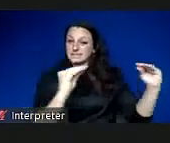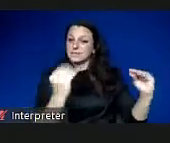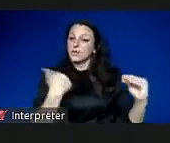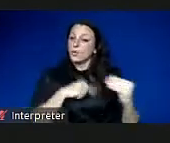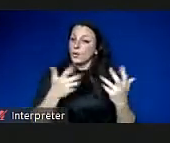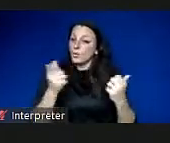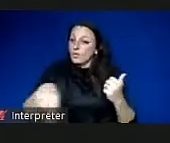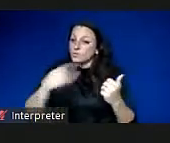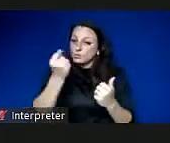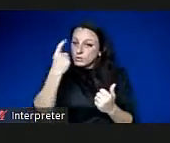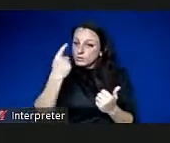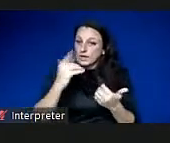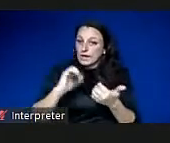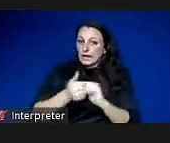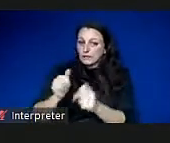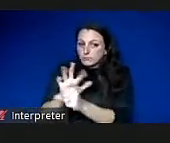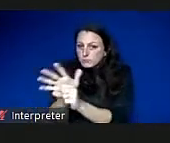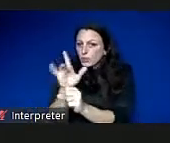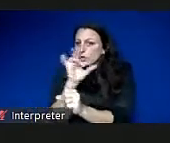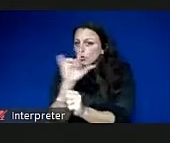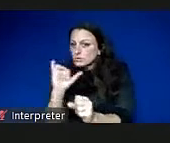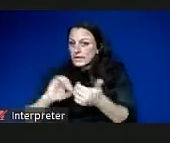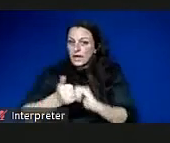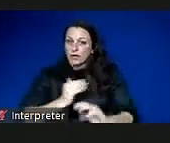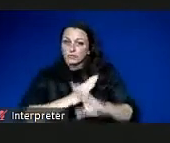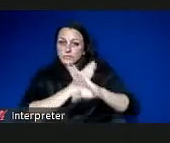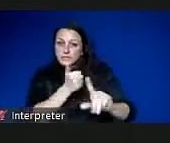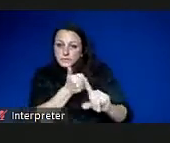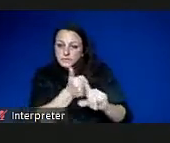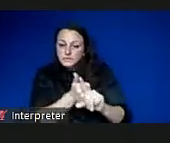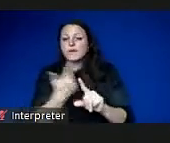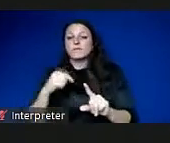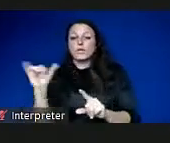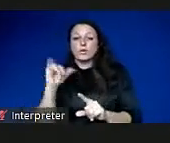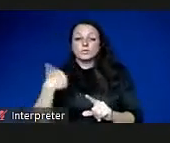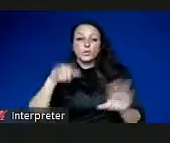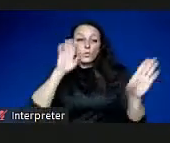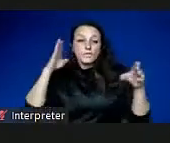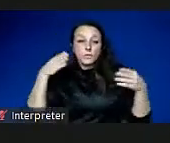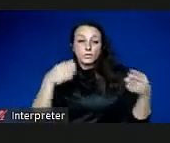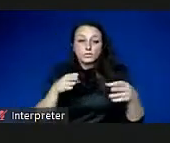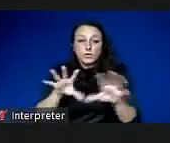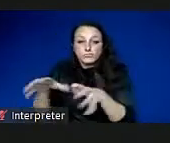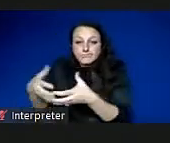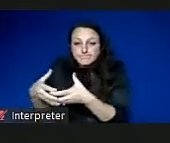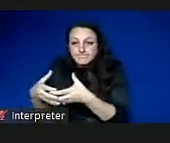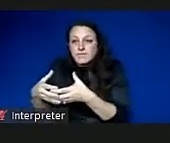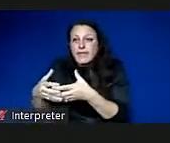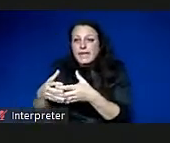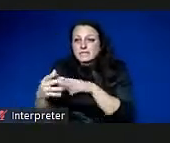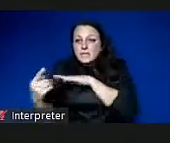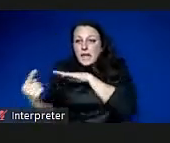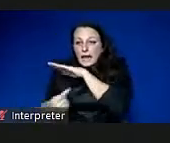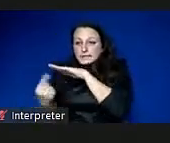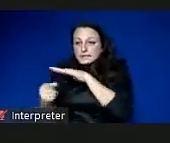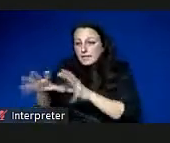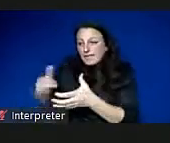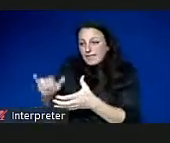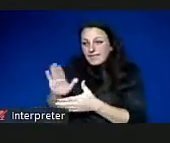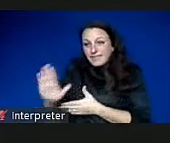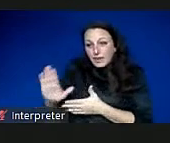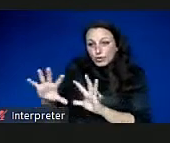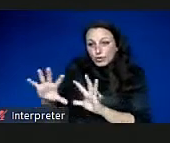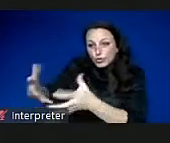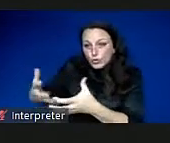measures. We then also focused on cohorting and facility isolation so that we could provide expertise to